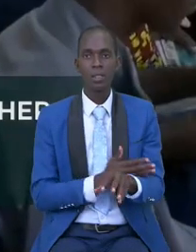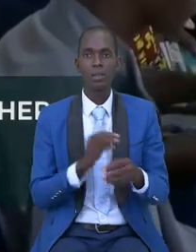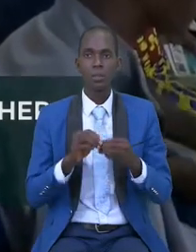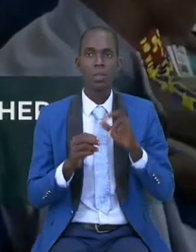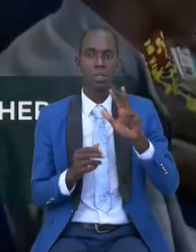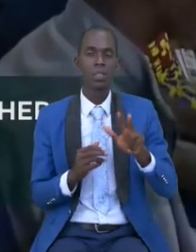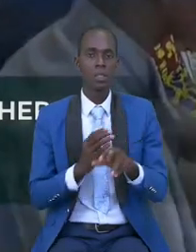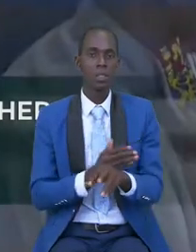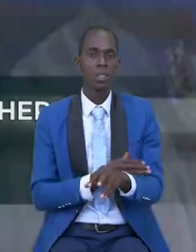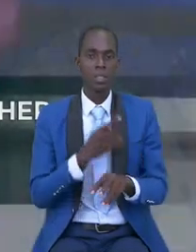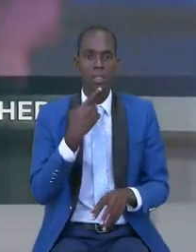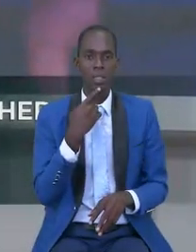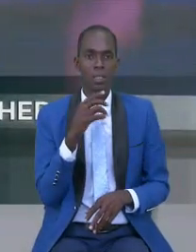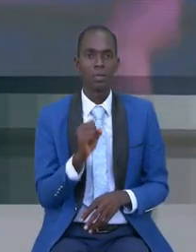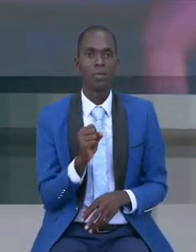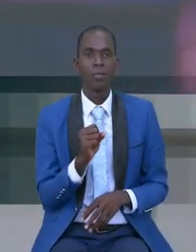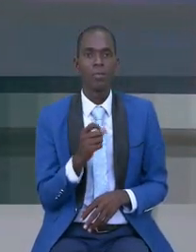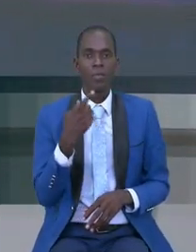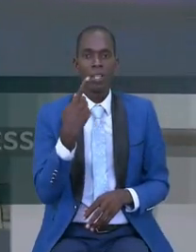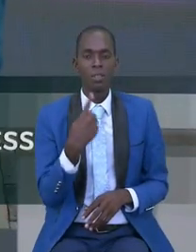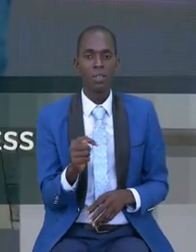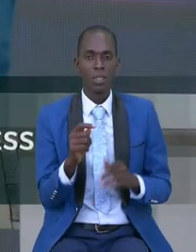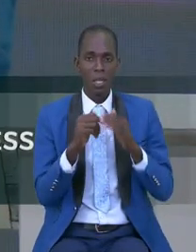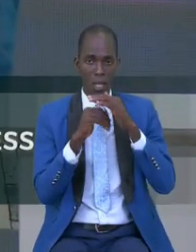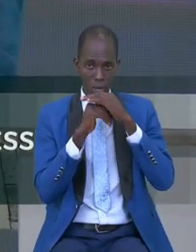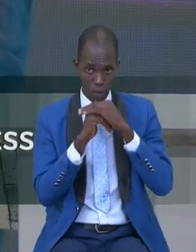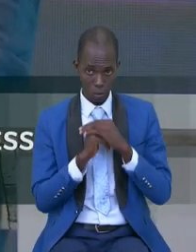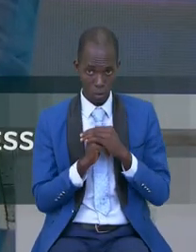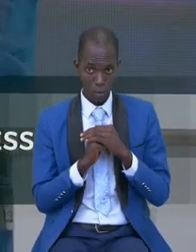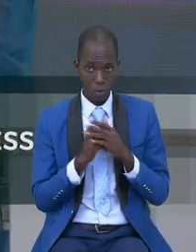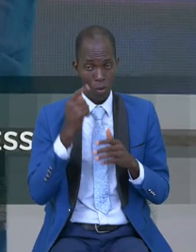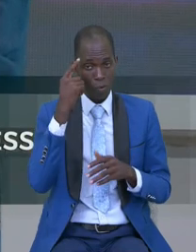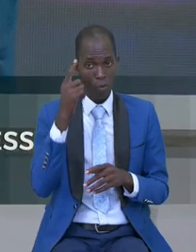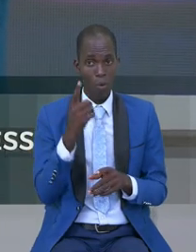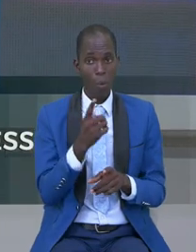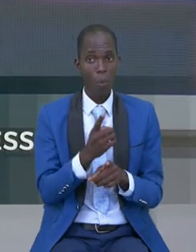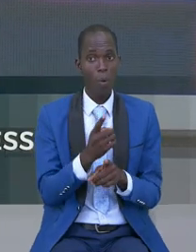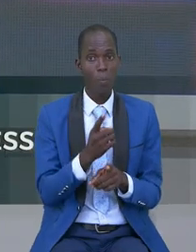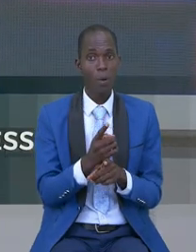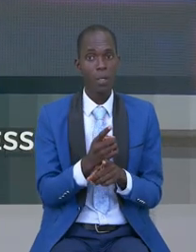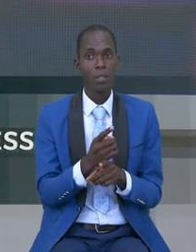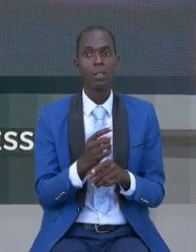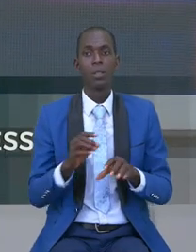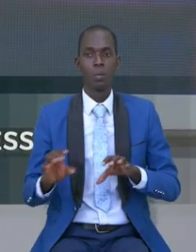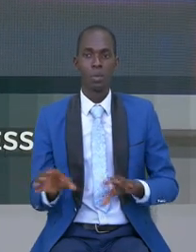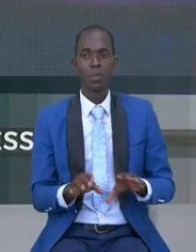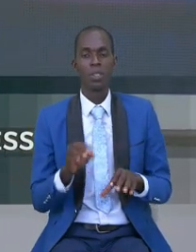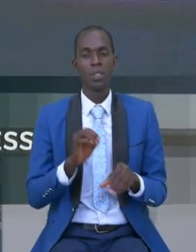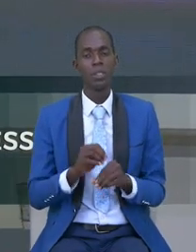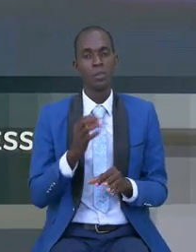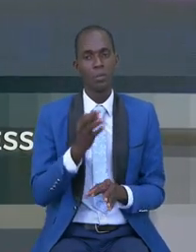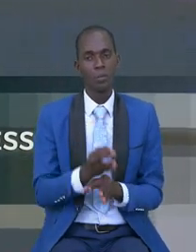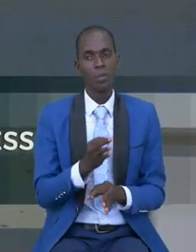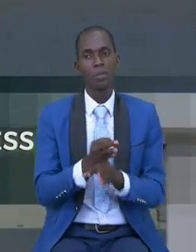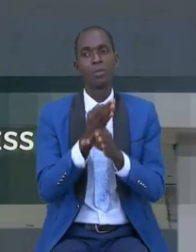Number three says the adoration for due performance in faithfulness. Now